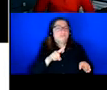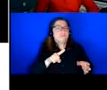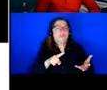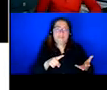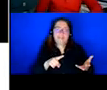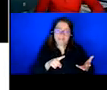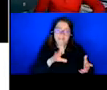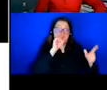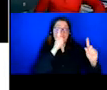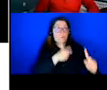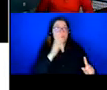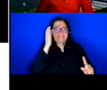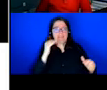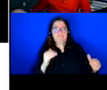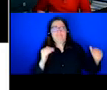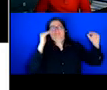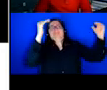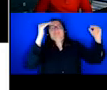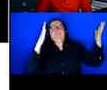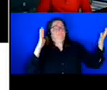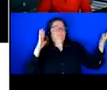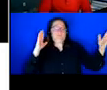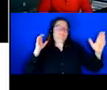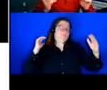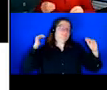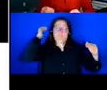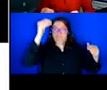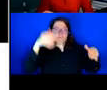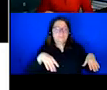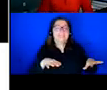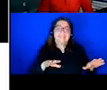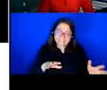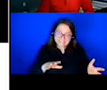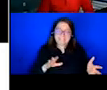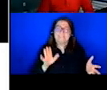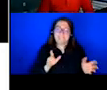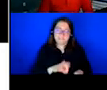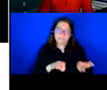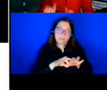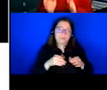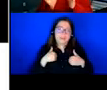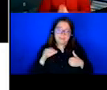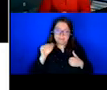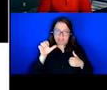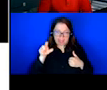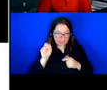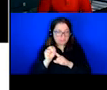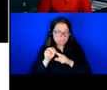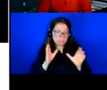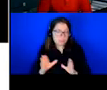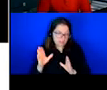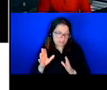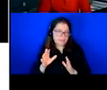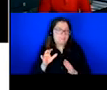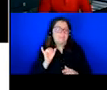there, kind of think about that too as well. I think this is where the action plans come in to help to kind of better gear on